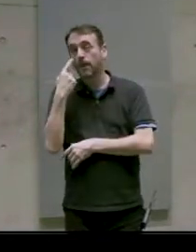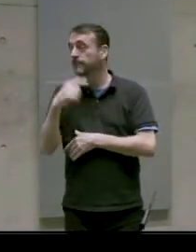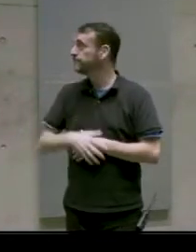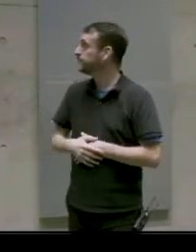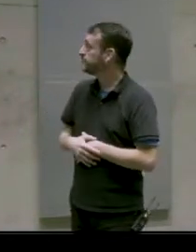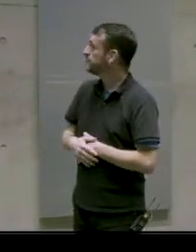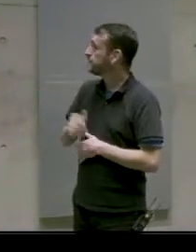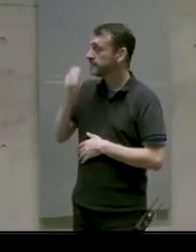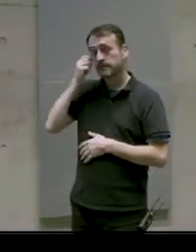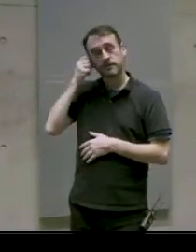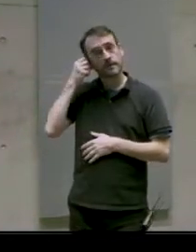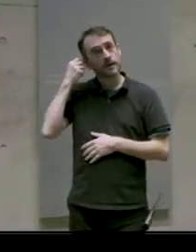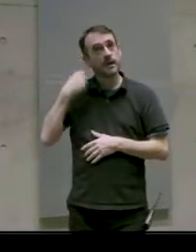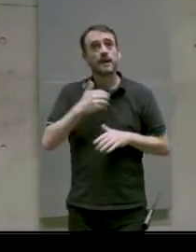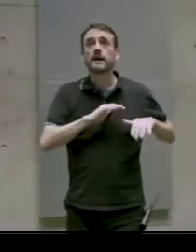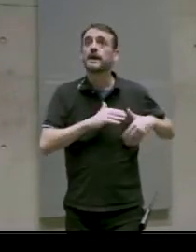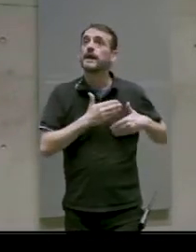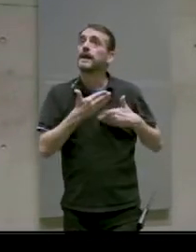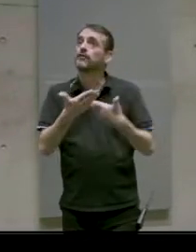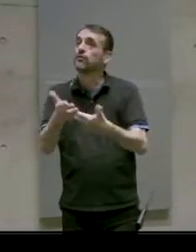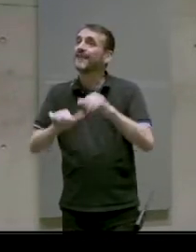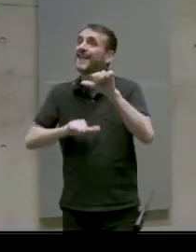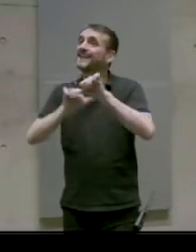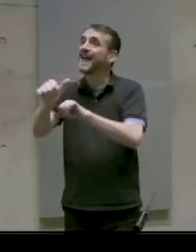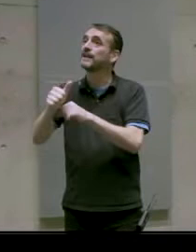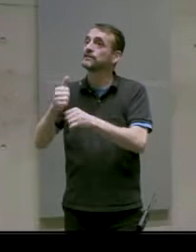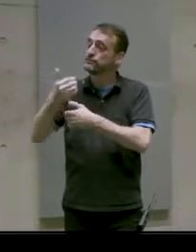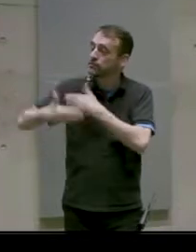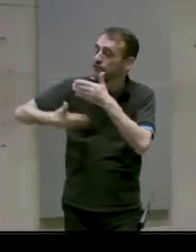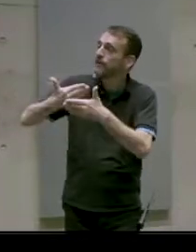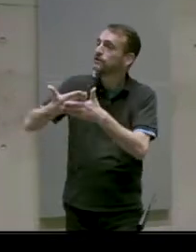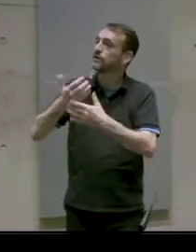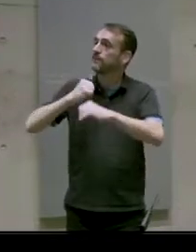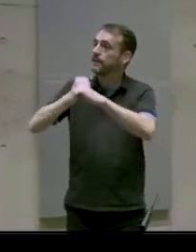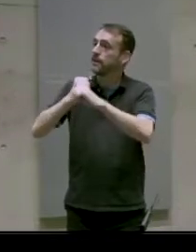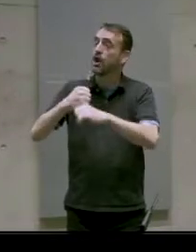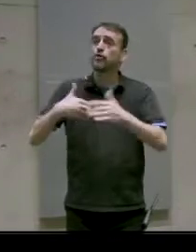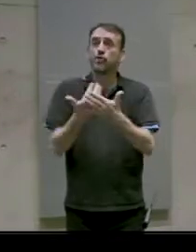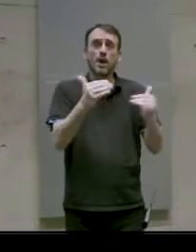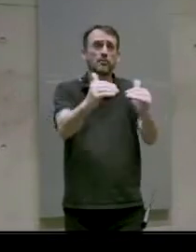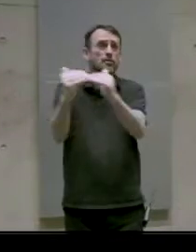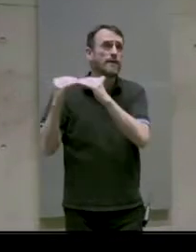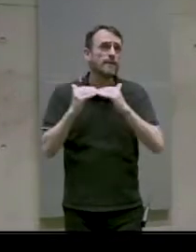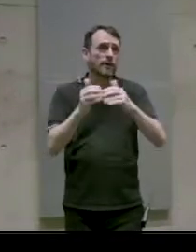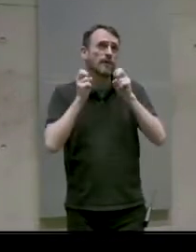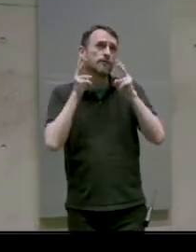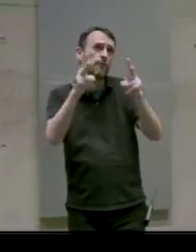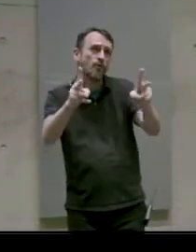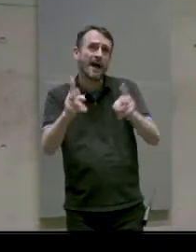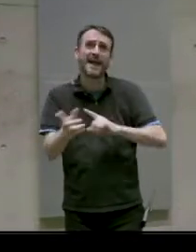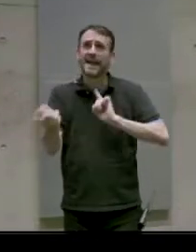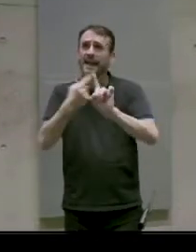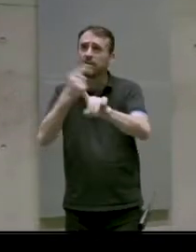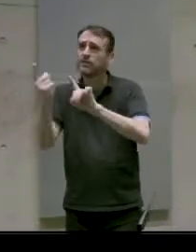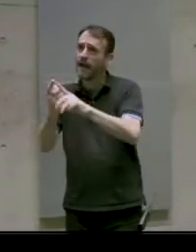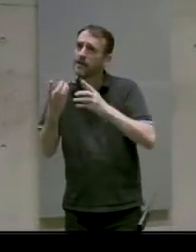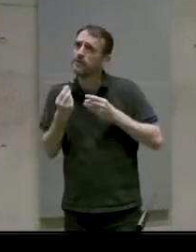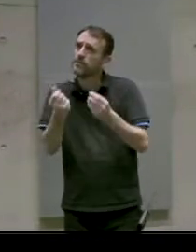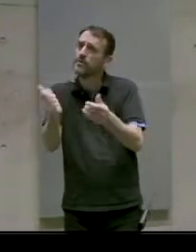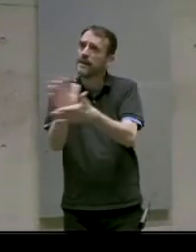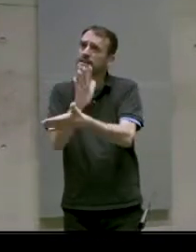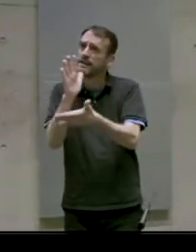Introducing RichCast, Next Generation Media, a new universal format for interactive streamed entertainment.